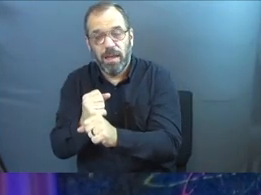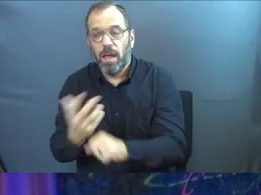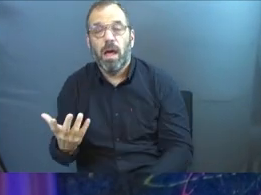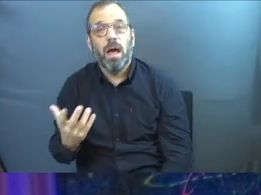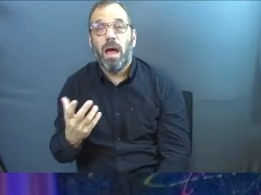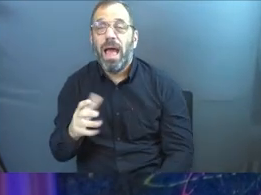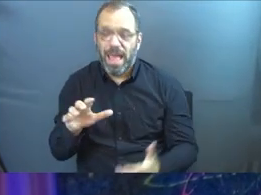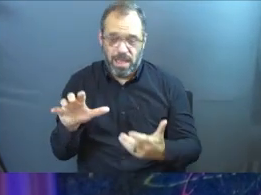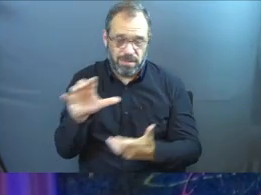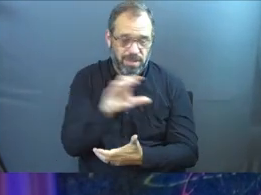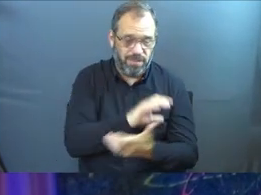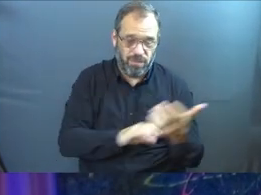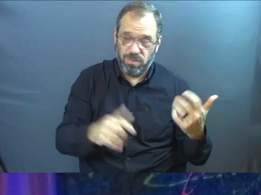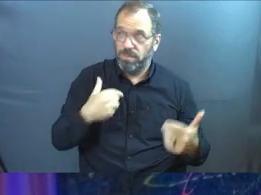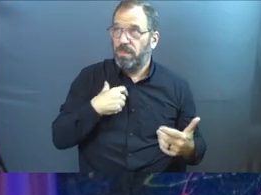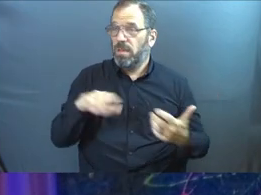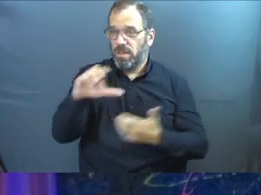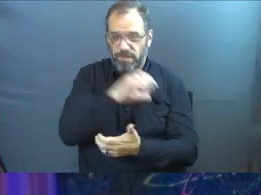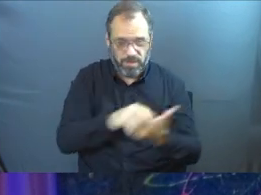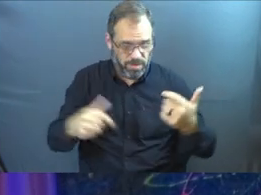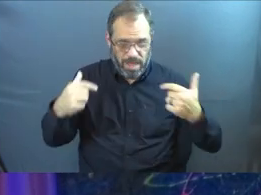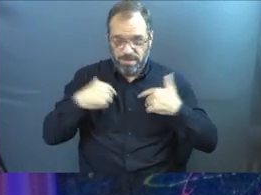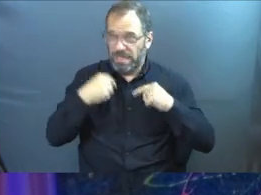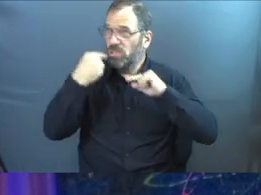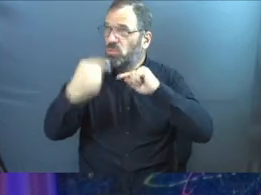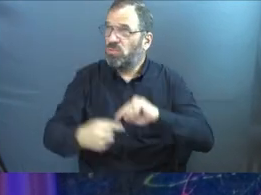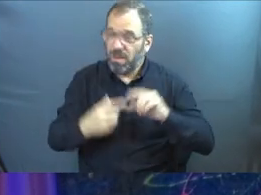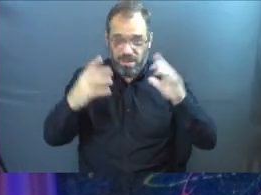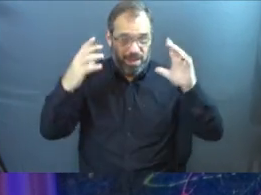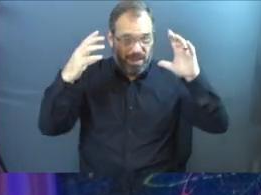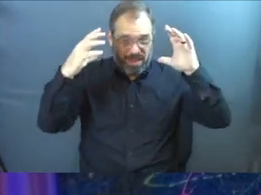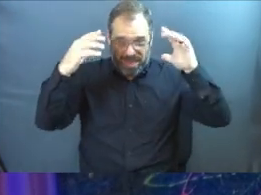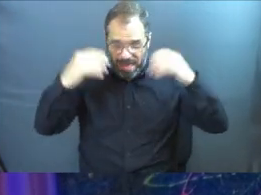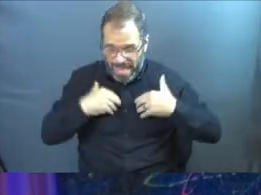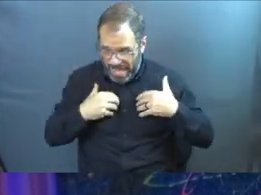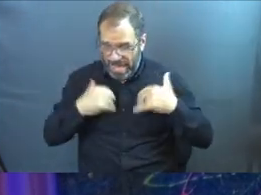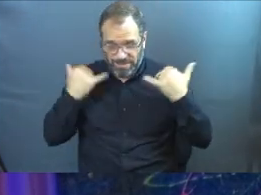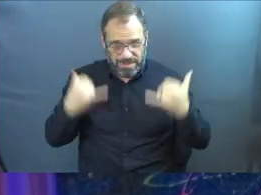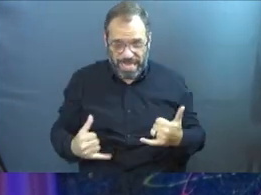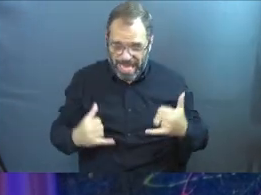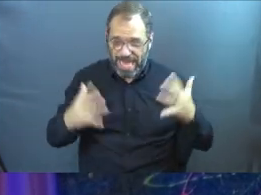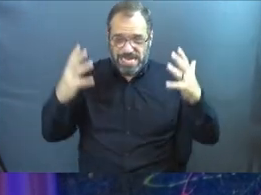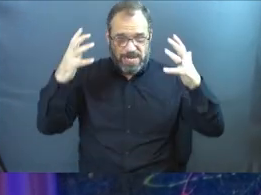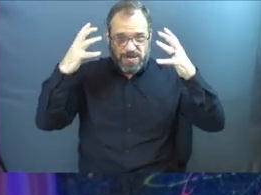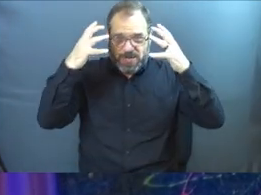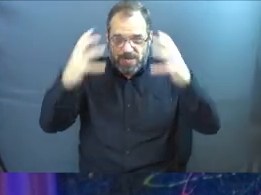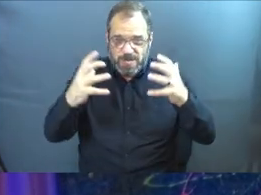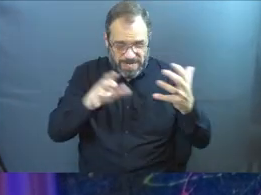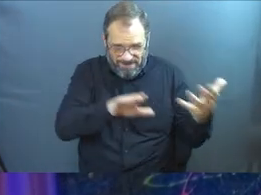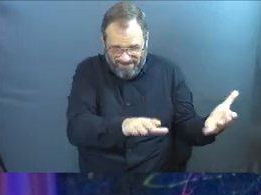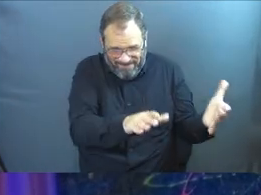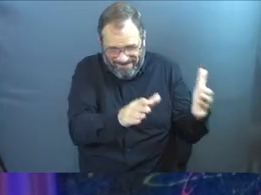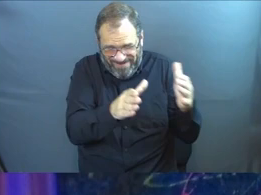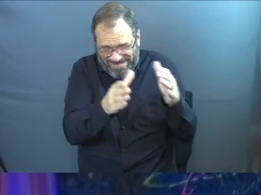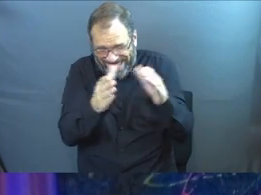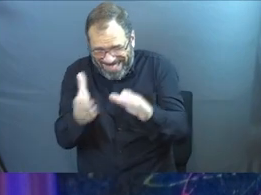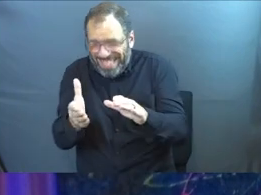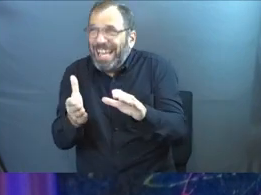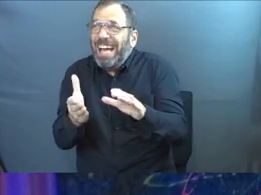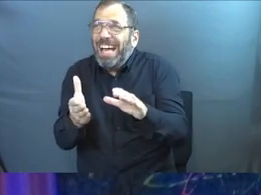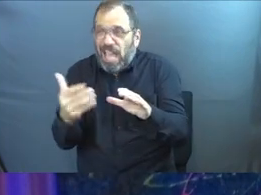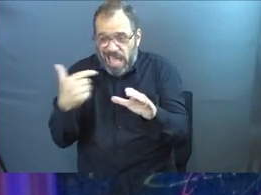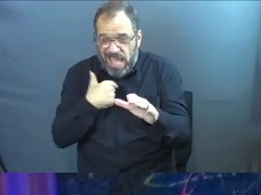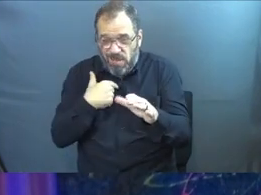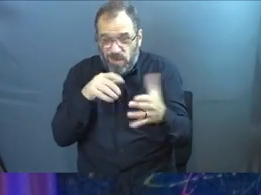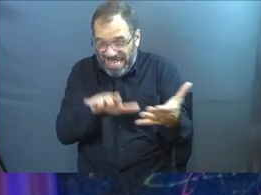Because as confused as I am, and as much as I'm struggling, I am moments from crossing the threshold of death. And